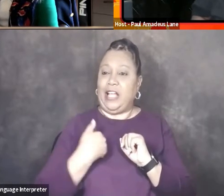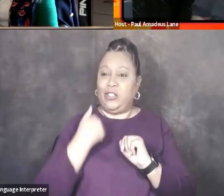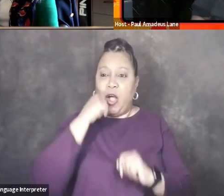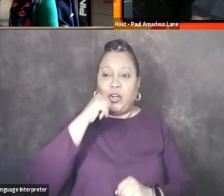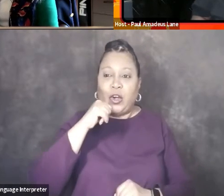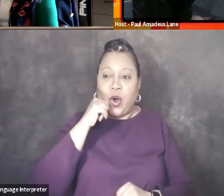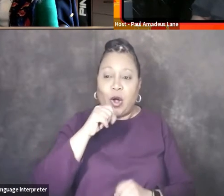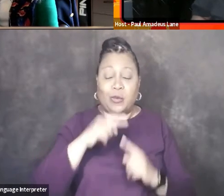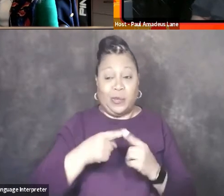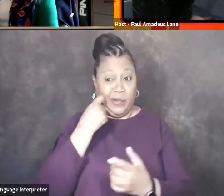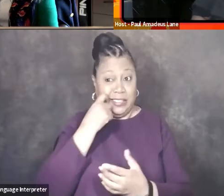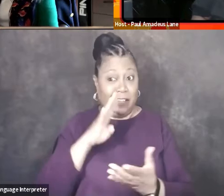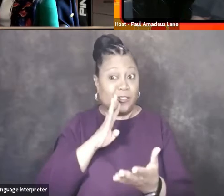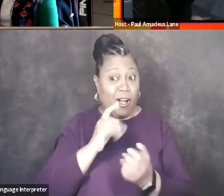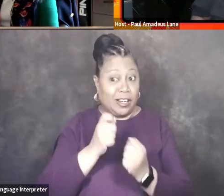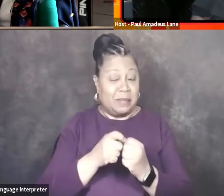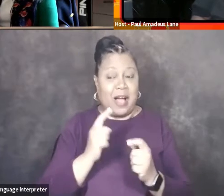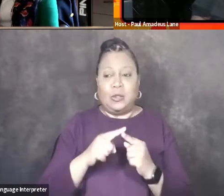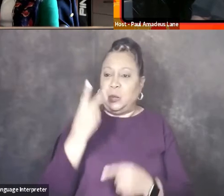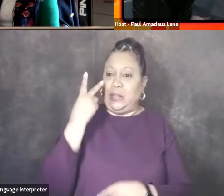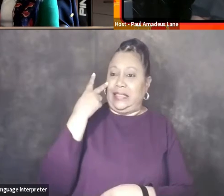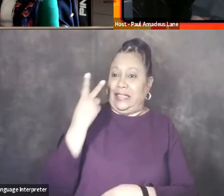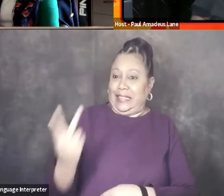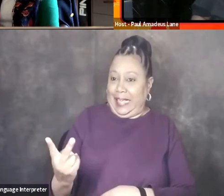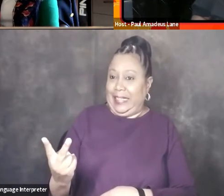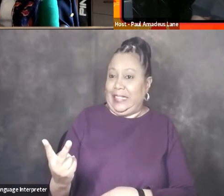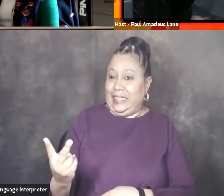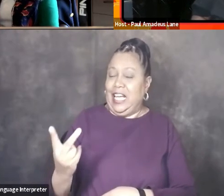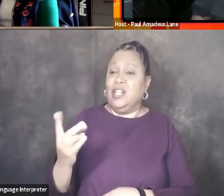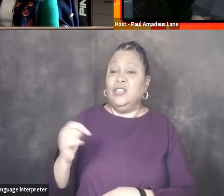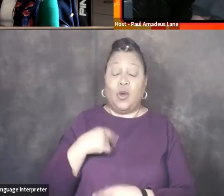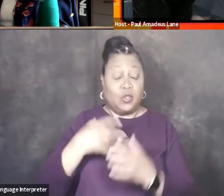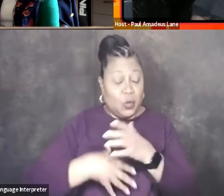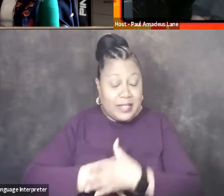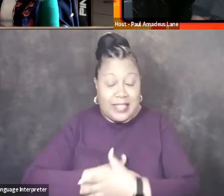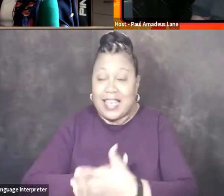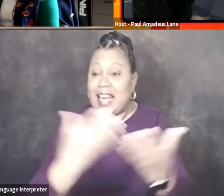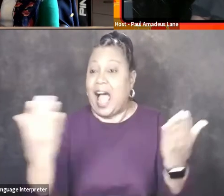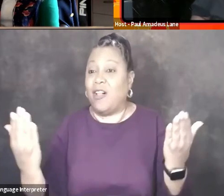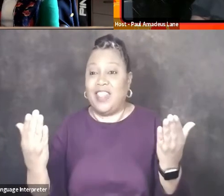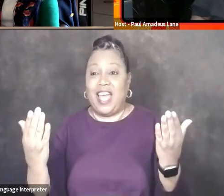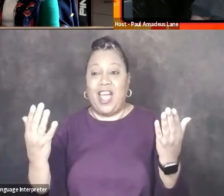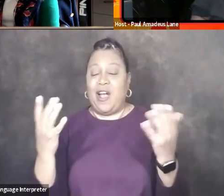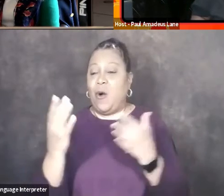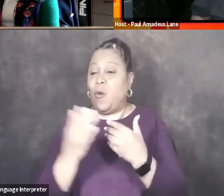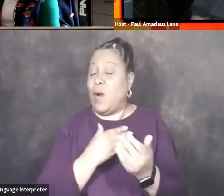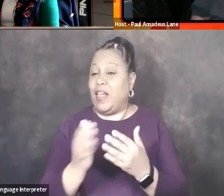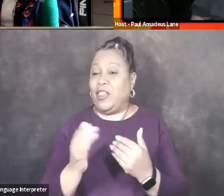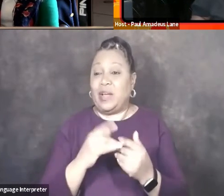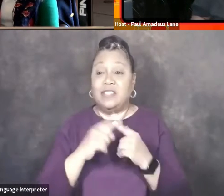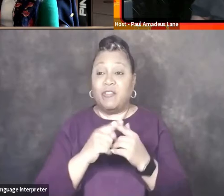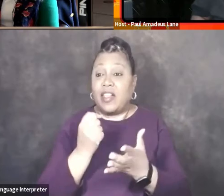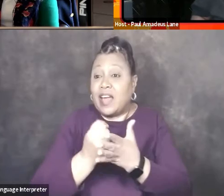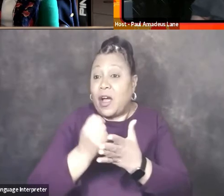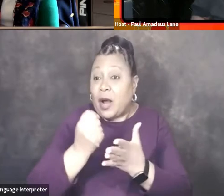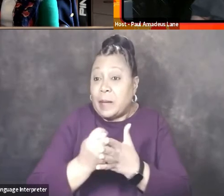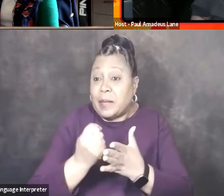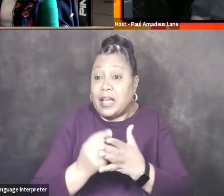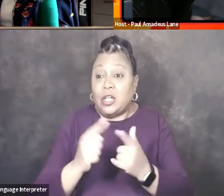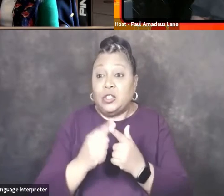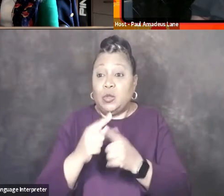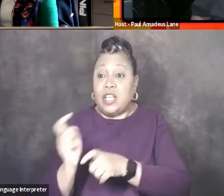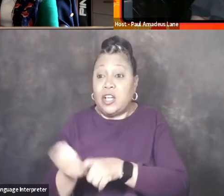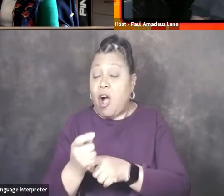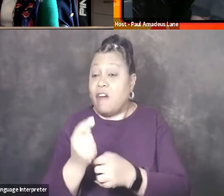girl that we talked about to see. So if you get out there and whether it's for therapy, using golf